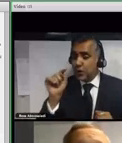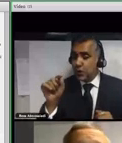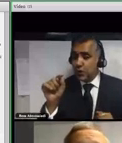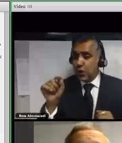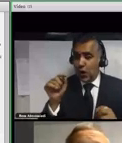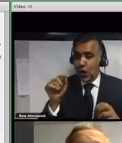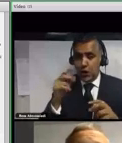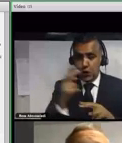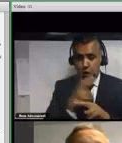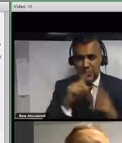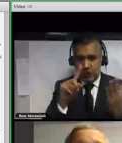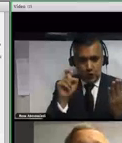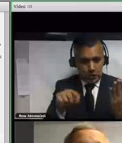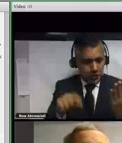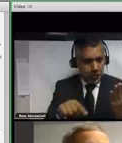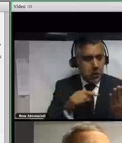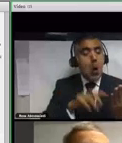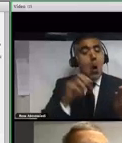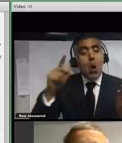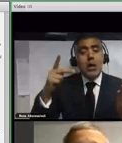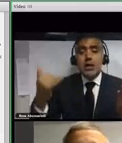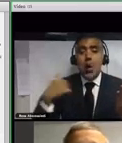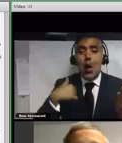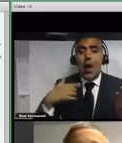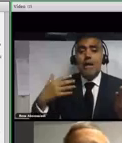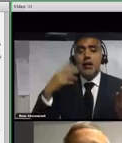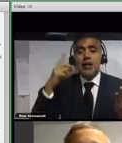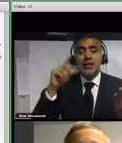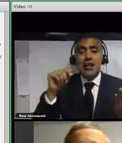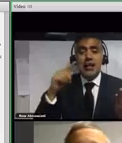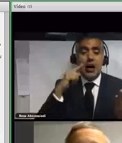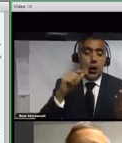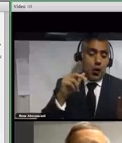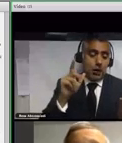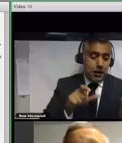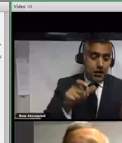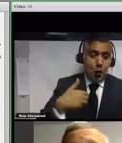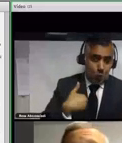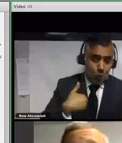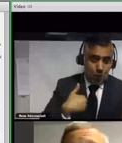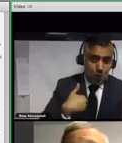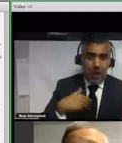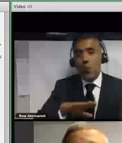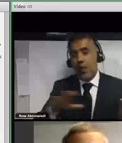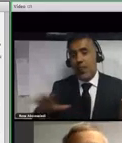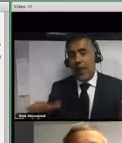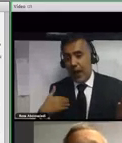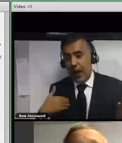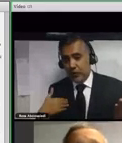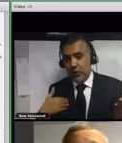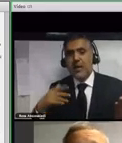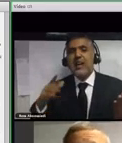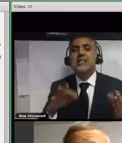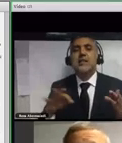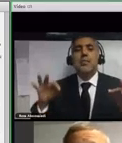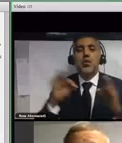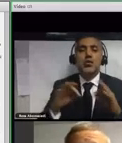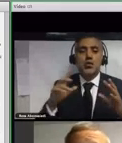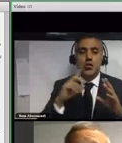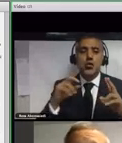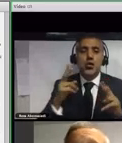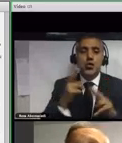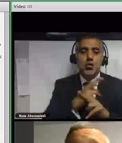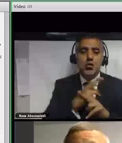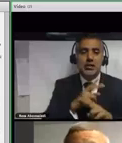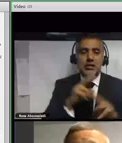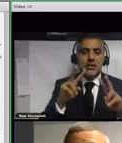using these questions and saying, okay, now I have data that shows people with and without disabilities, as important as it is to sort of disaggregate indicators so we